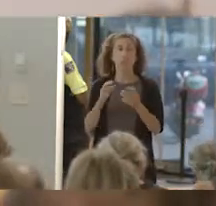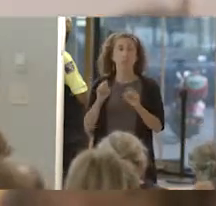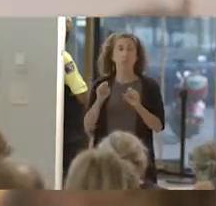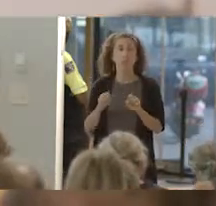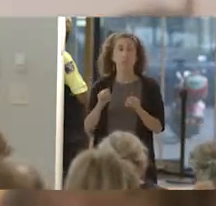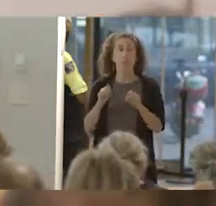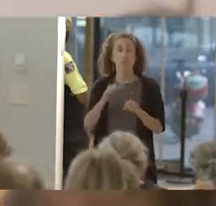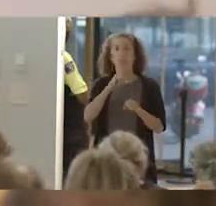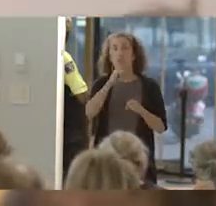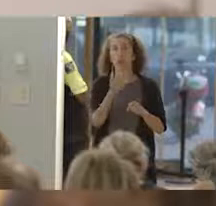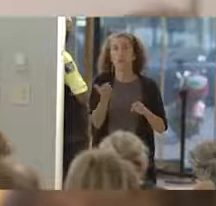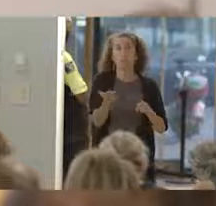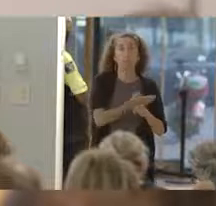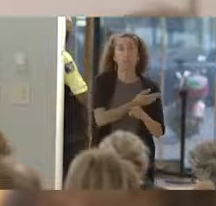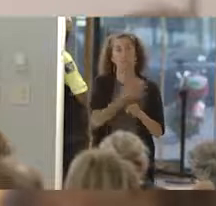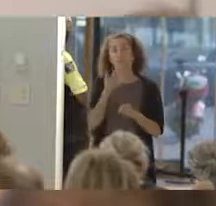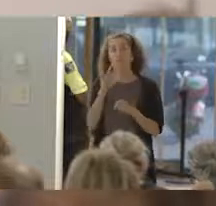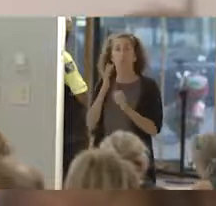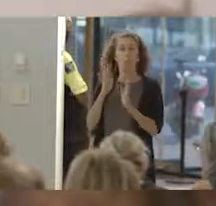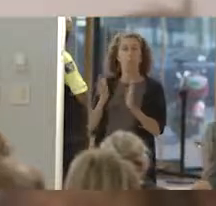is really important to folks. We know that